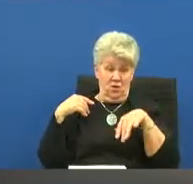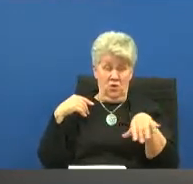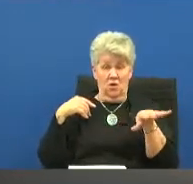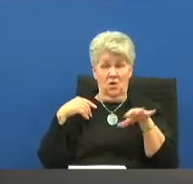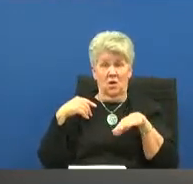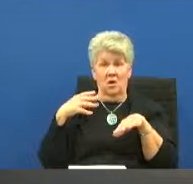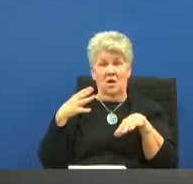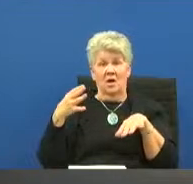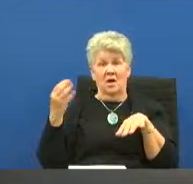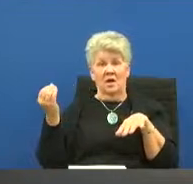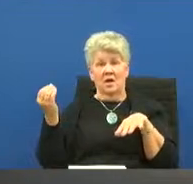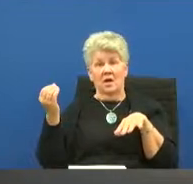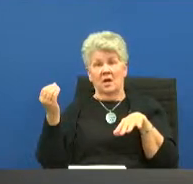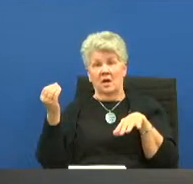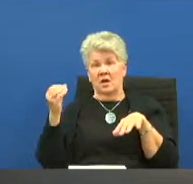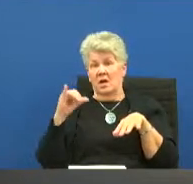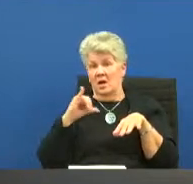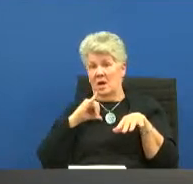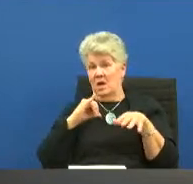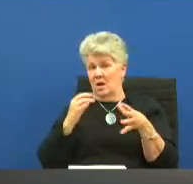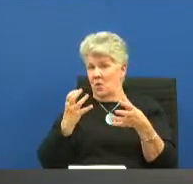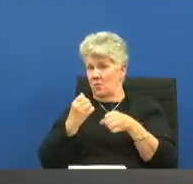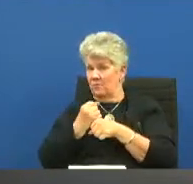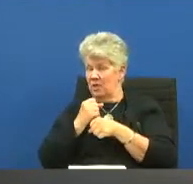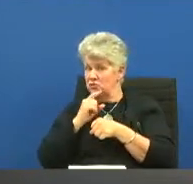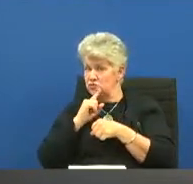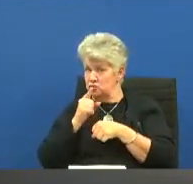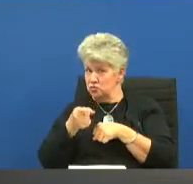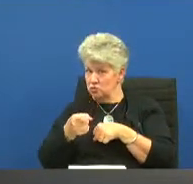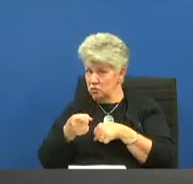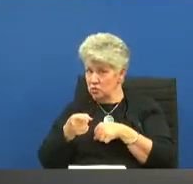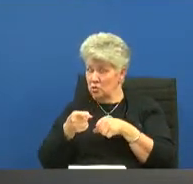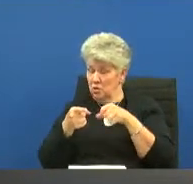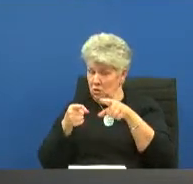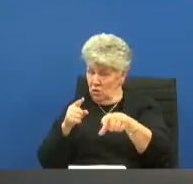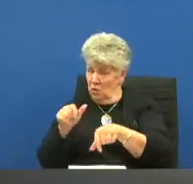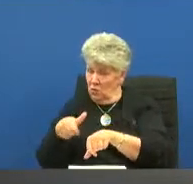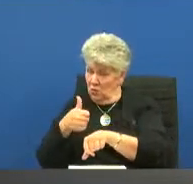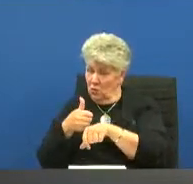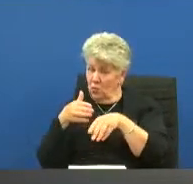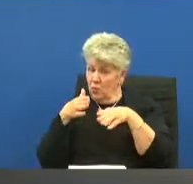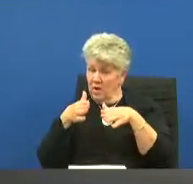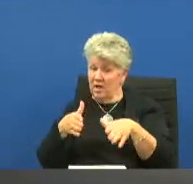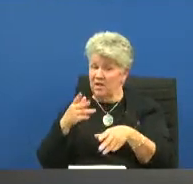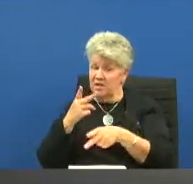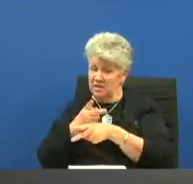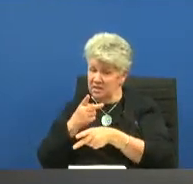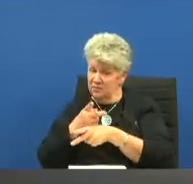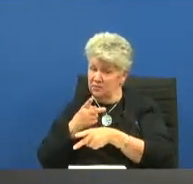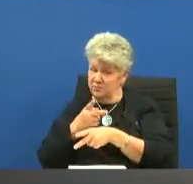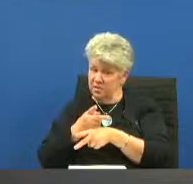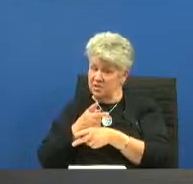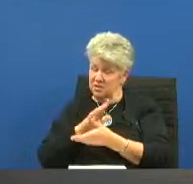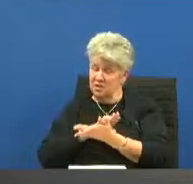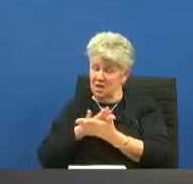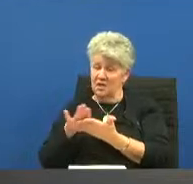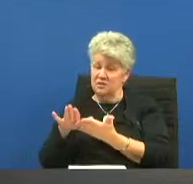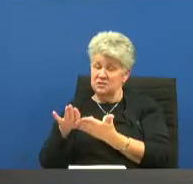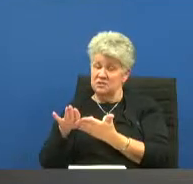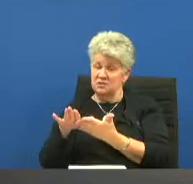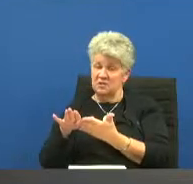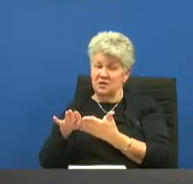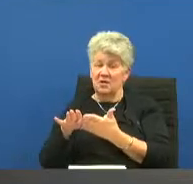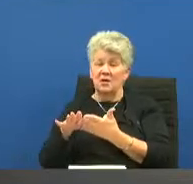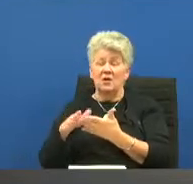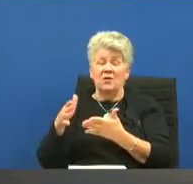and I just want to make sure that there are mechanisms in place to keep it at a certain standard. Okay. Because that